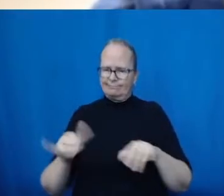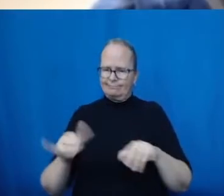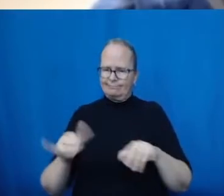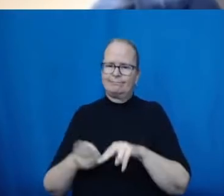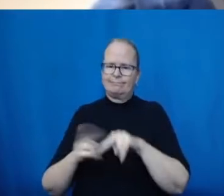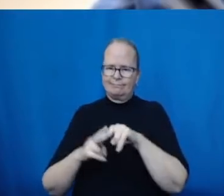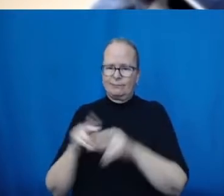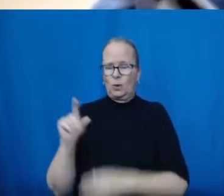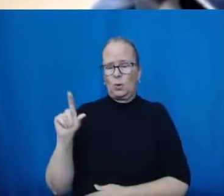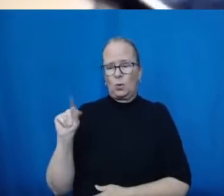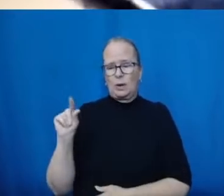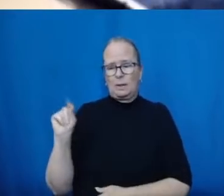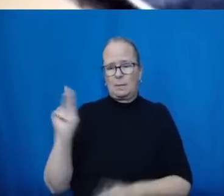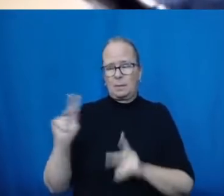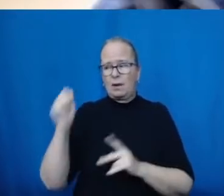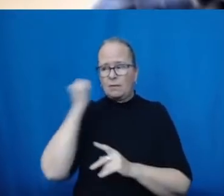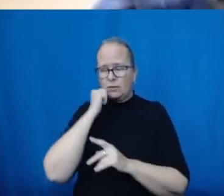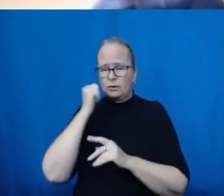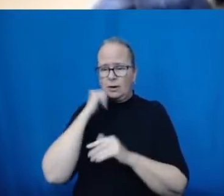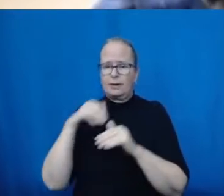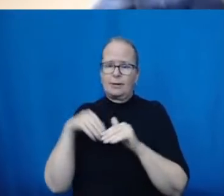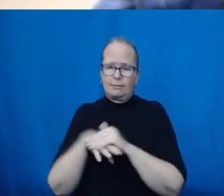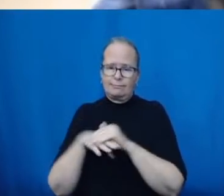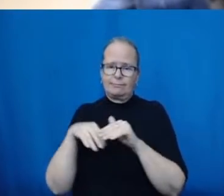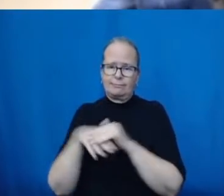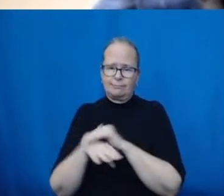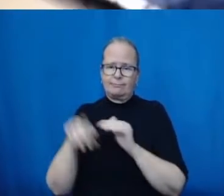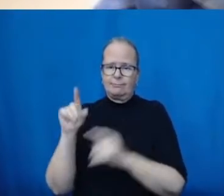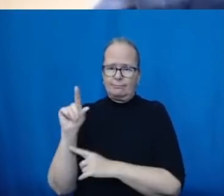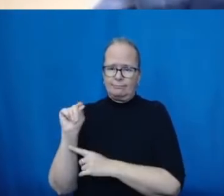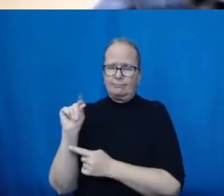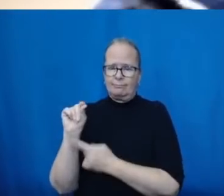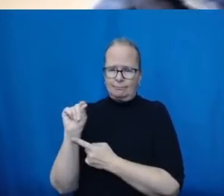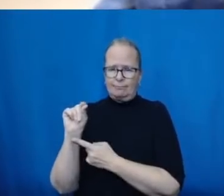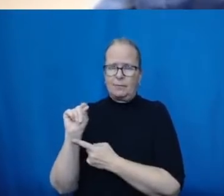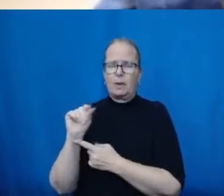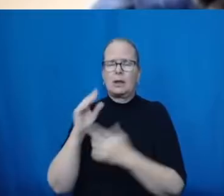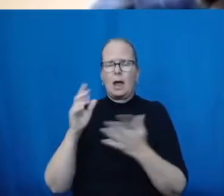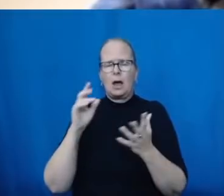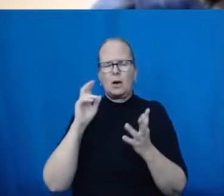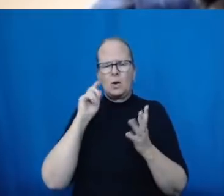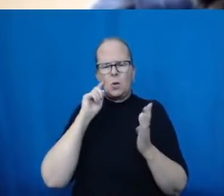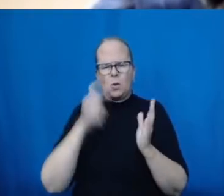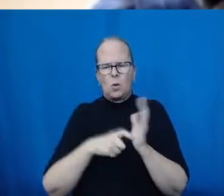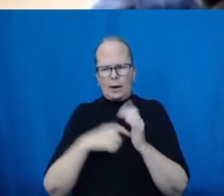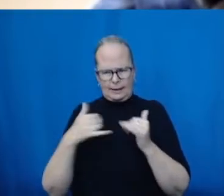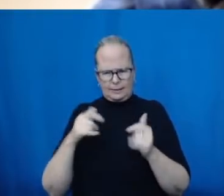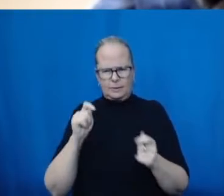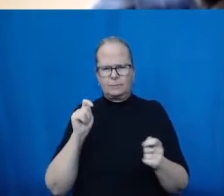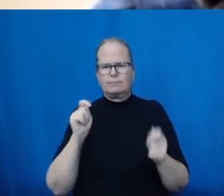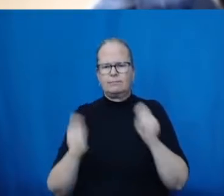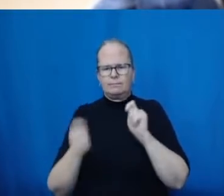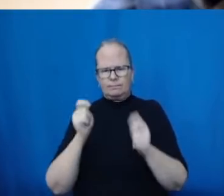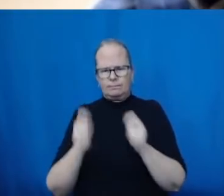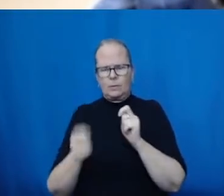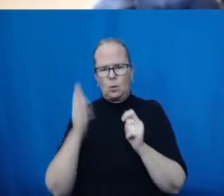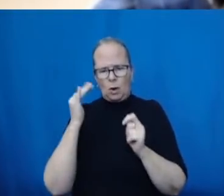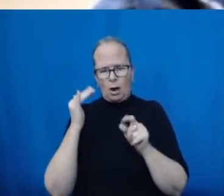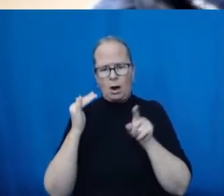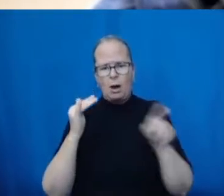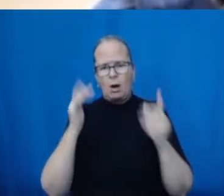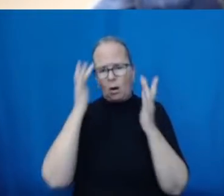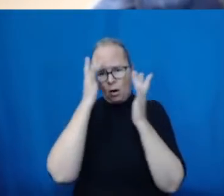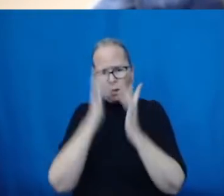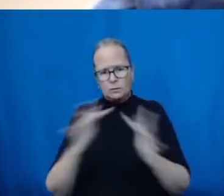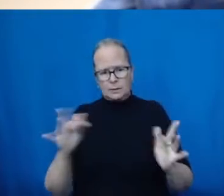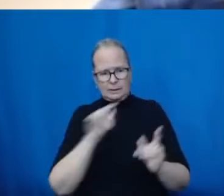of a revision with both the hospitalizations with the inpatients, and so keep an eye on that. I'll be putting